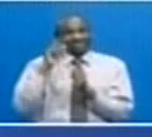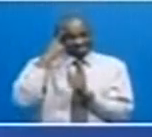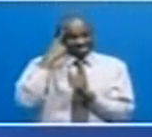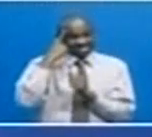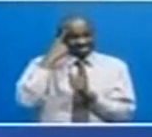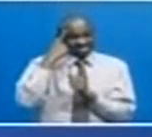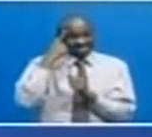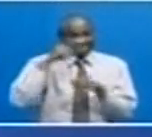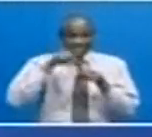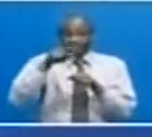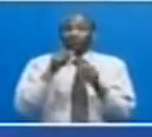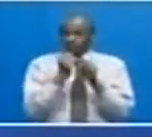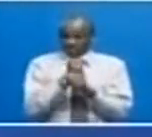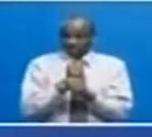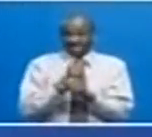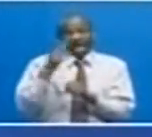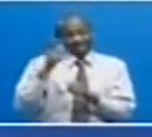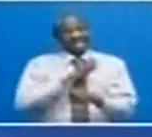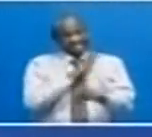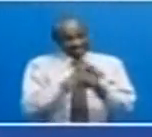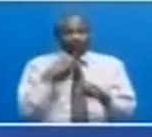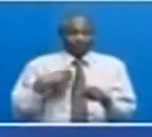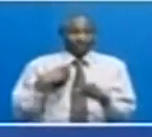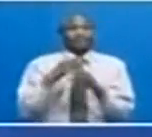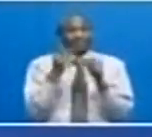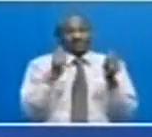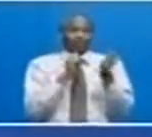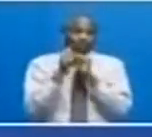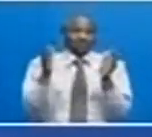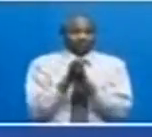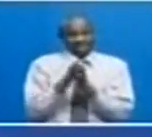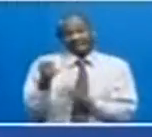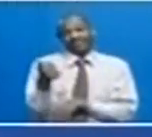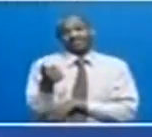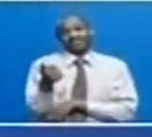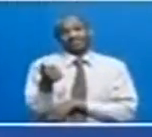those two things are done, renewable energy will actually be able to compete and hold its own.